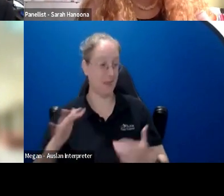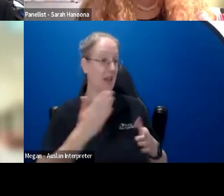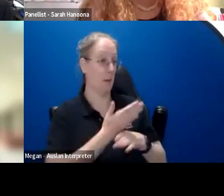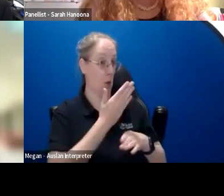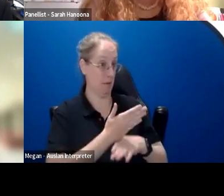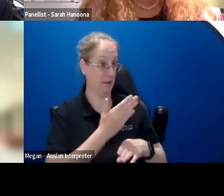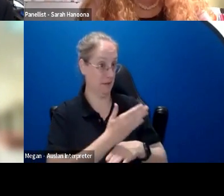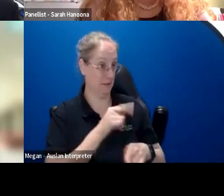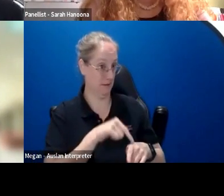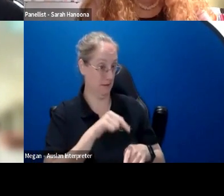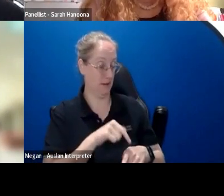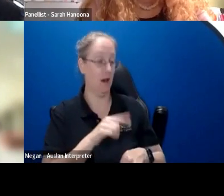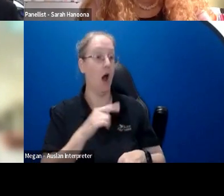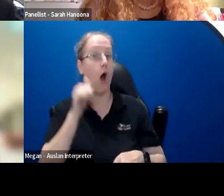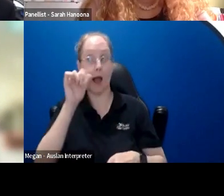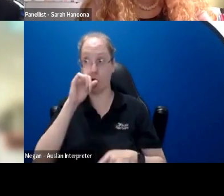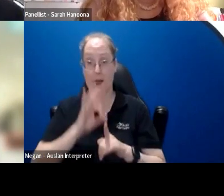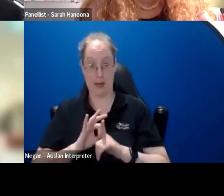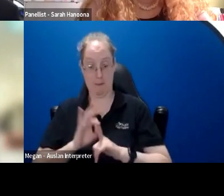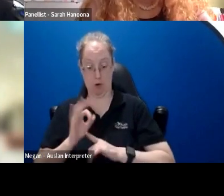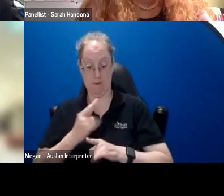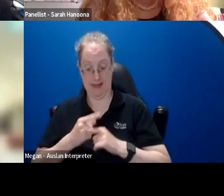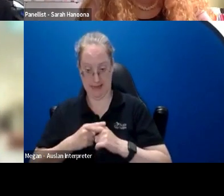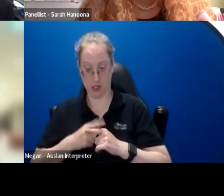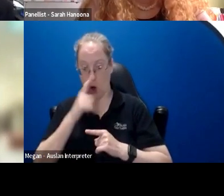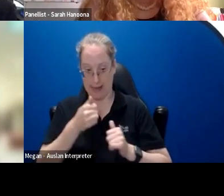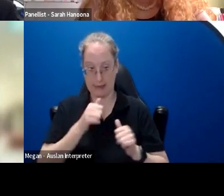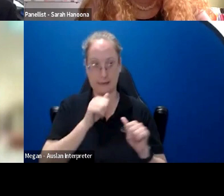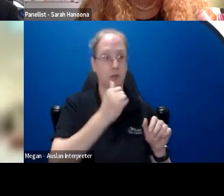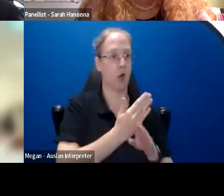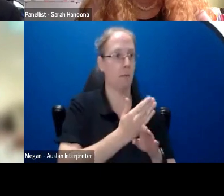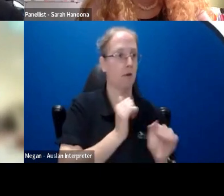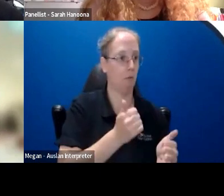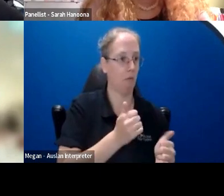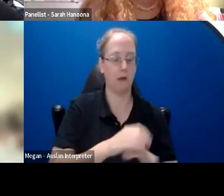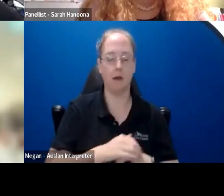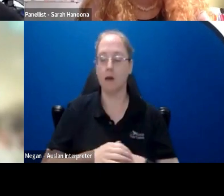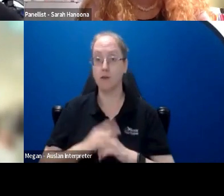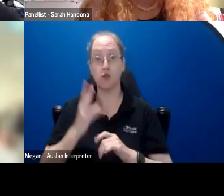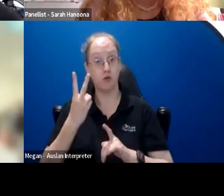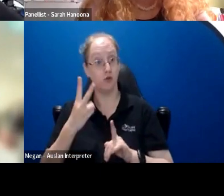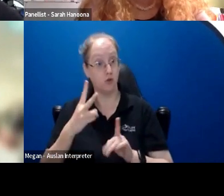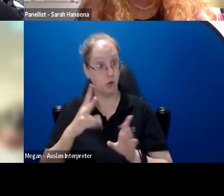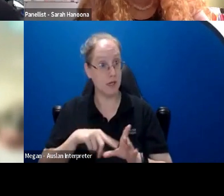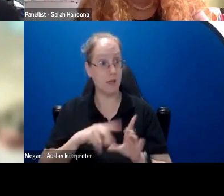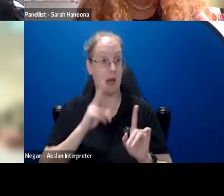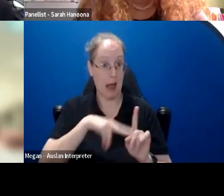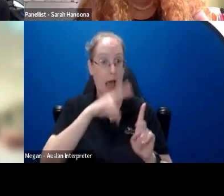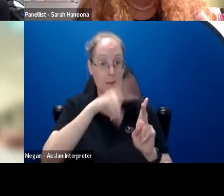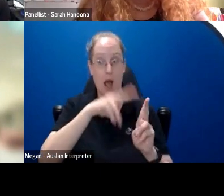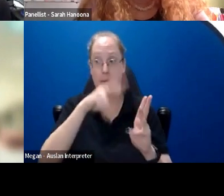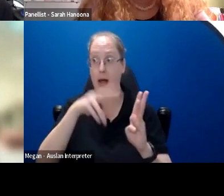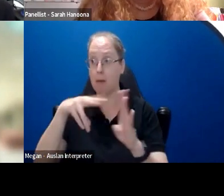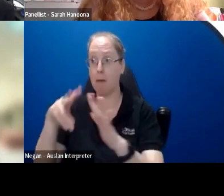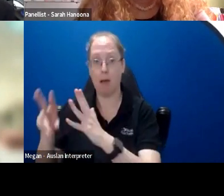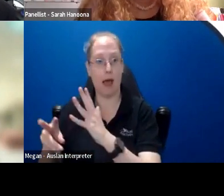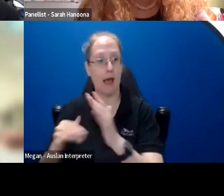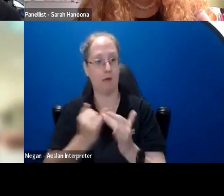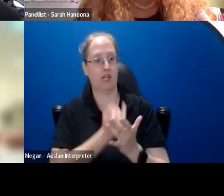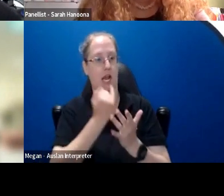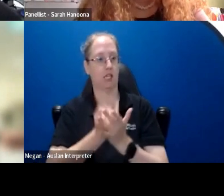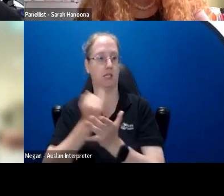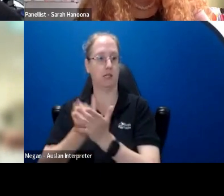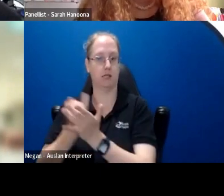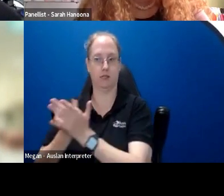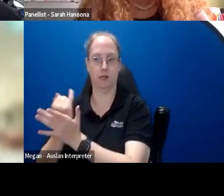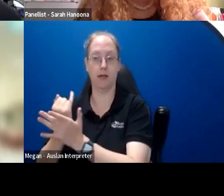I could work. So for 2 years, I've been applying for jobs and getting rejected, and sometimes getting the interviews,